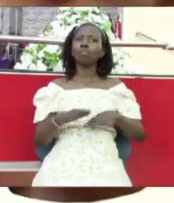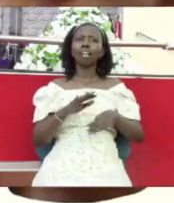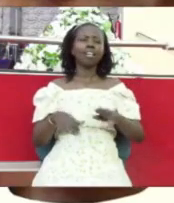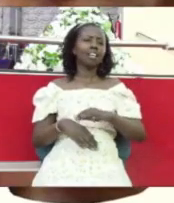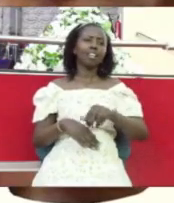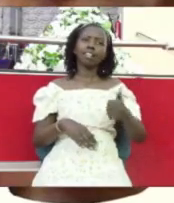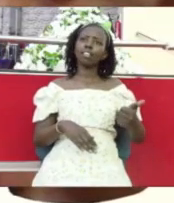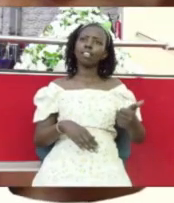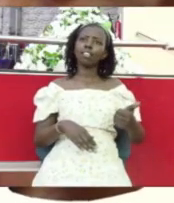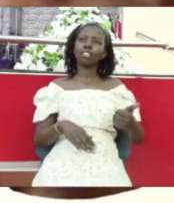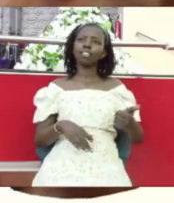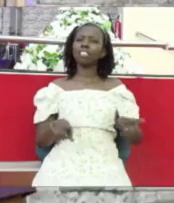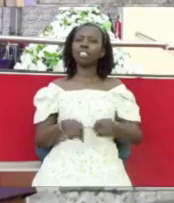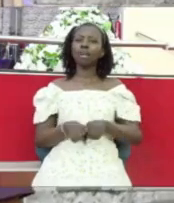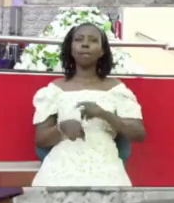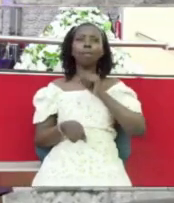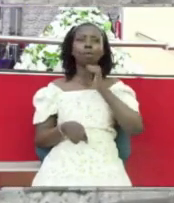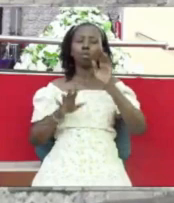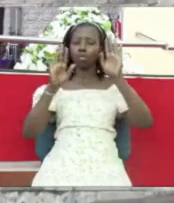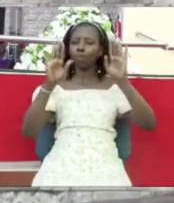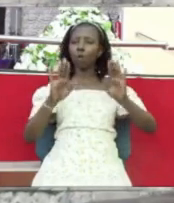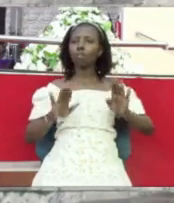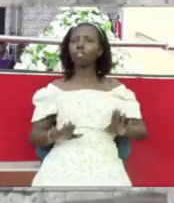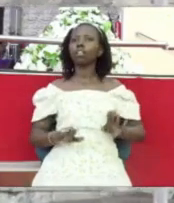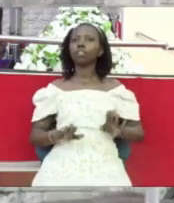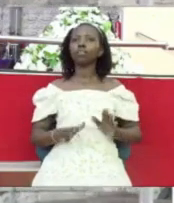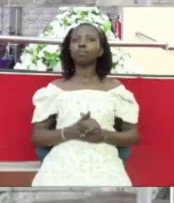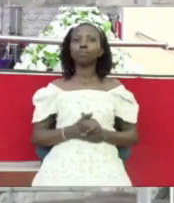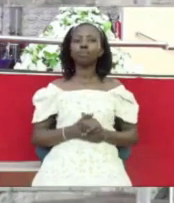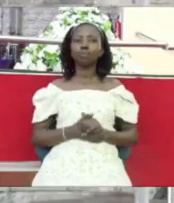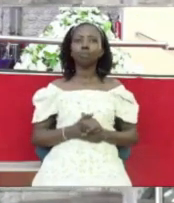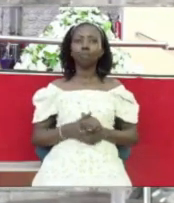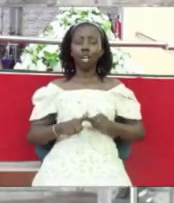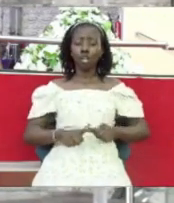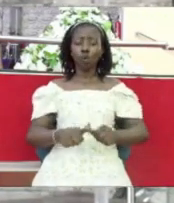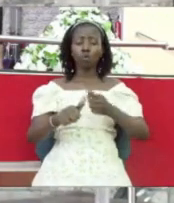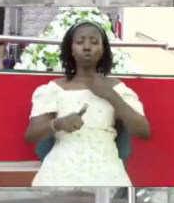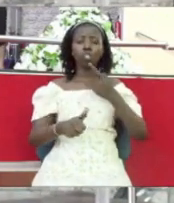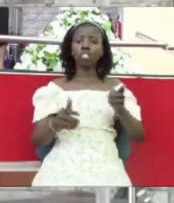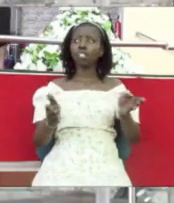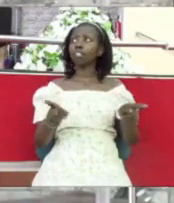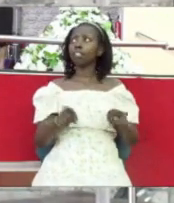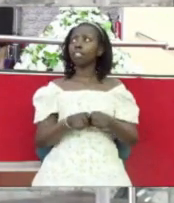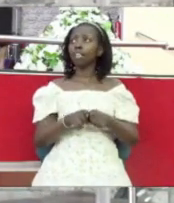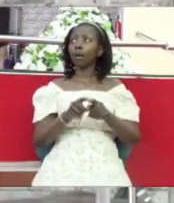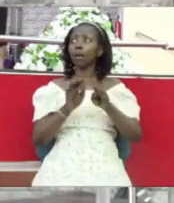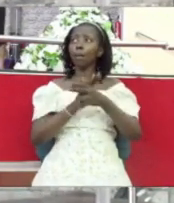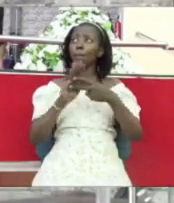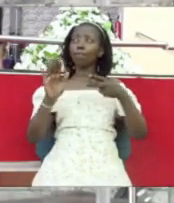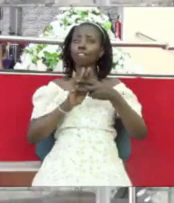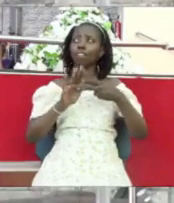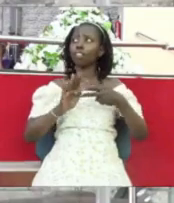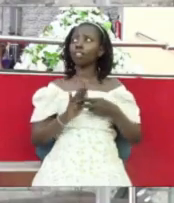short. Kitu kingine chote ni kitu ambacho kimepungukiwa. He continues to say in the same verse. Anaendelea kusema katika